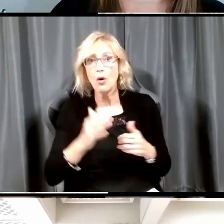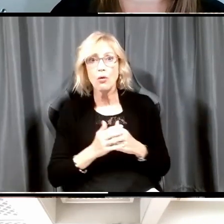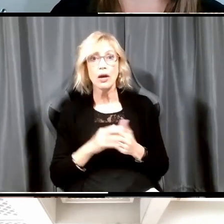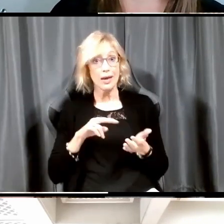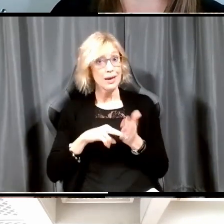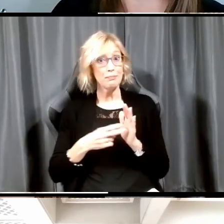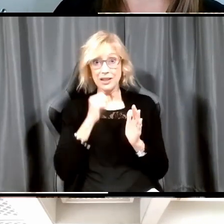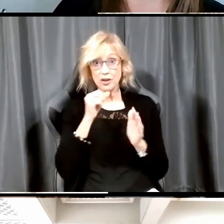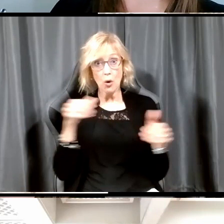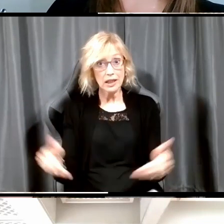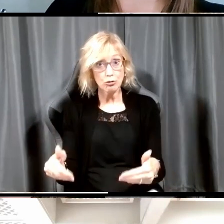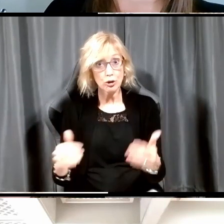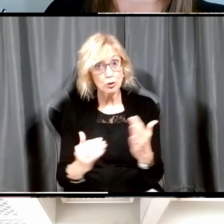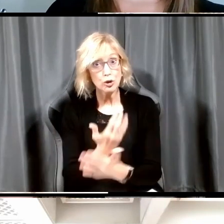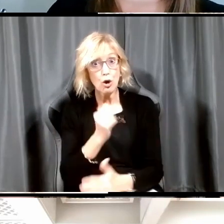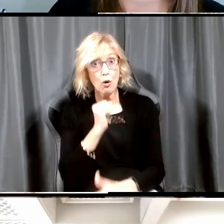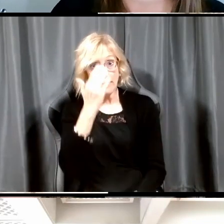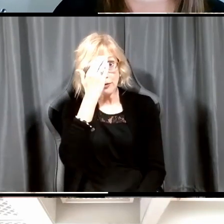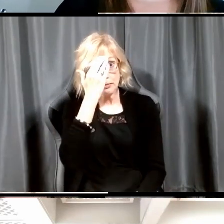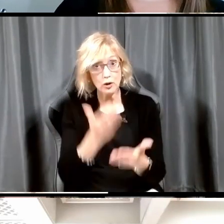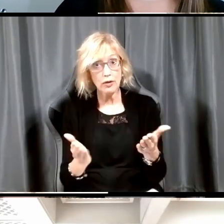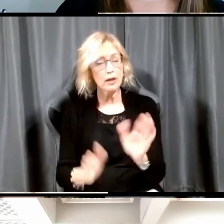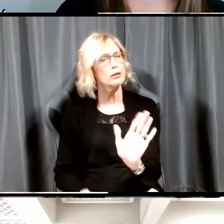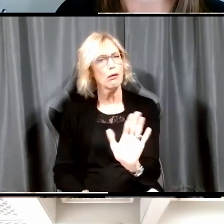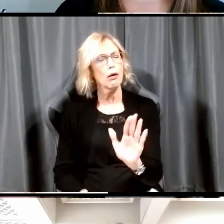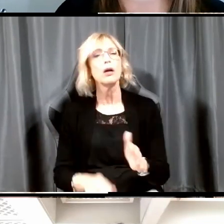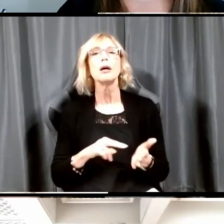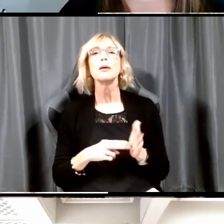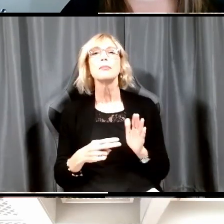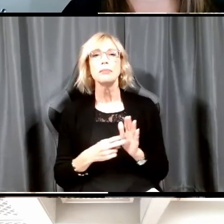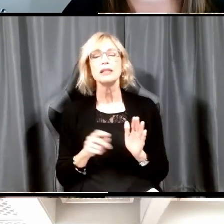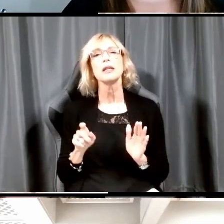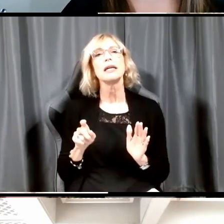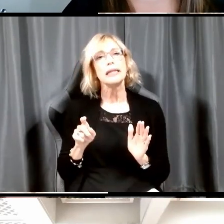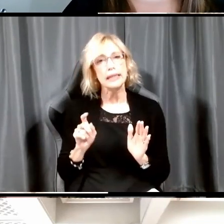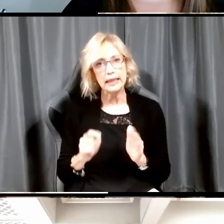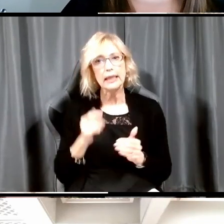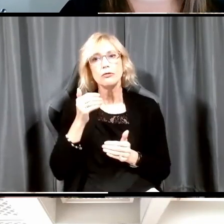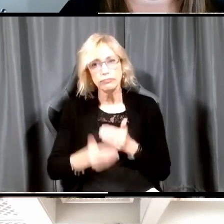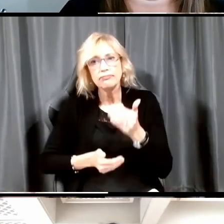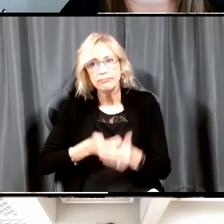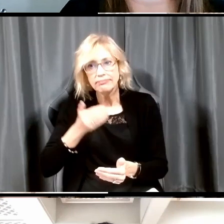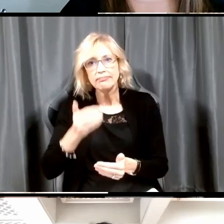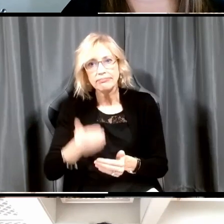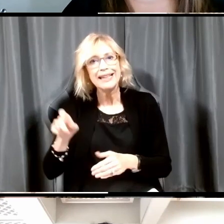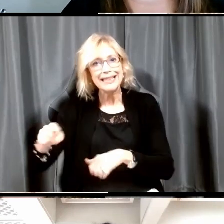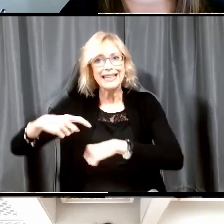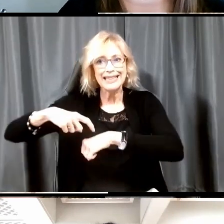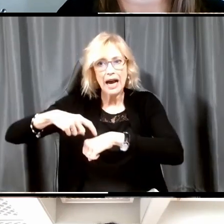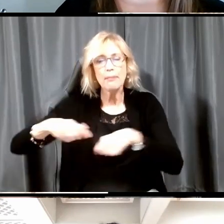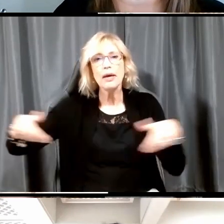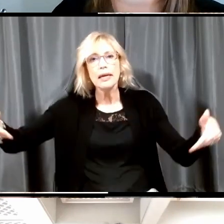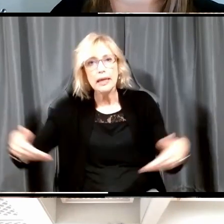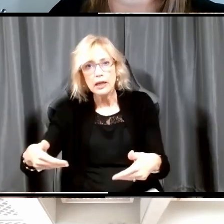don't introduce new and unfamiliar items. It basically just means we need to go through the process of giving them time,